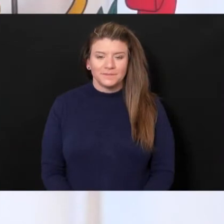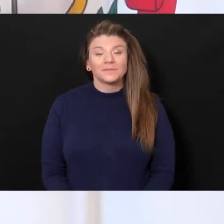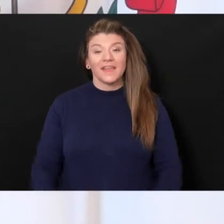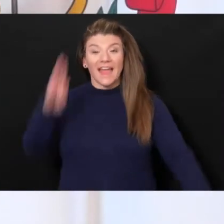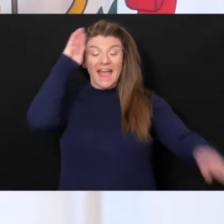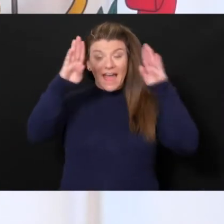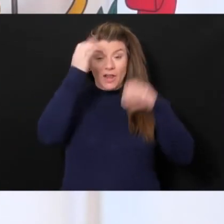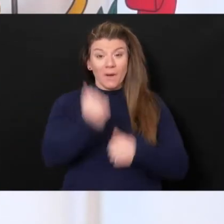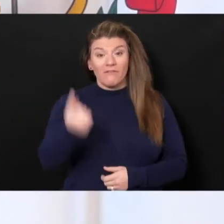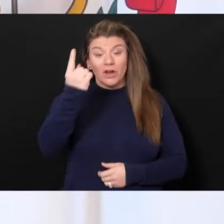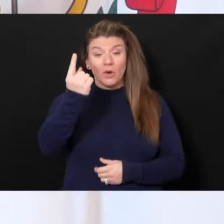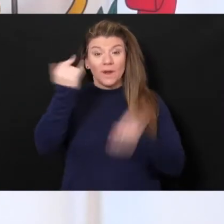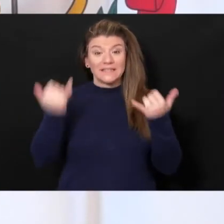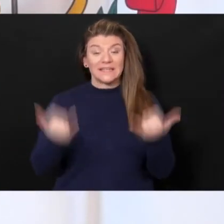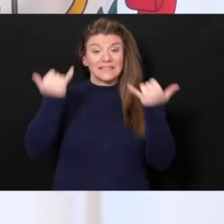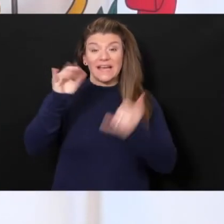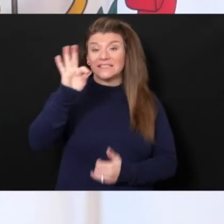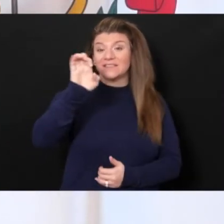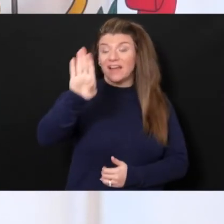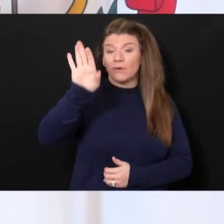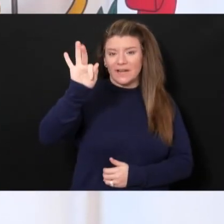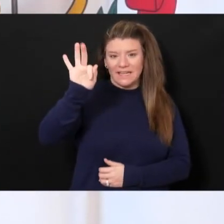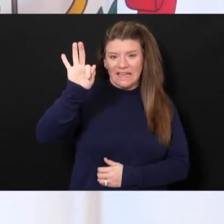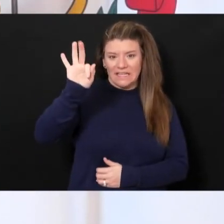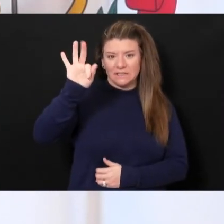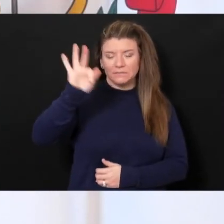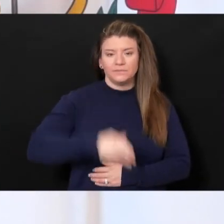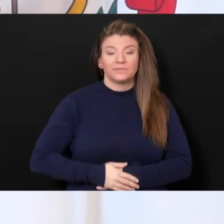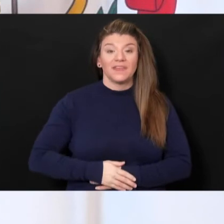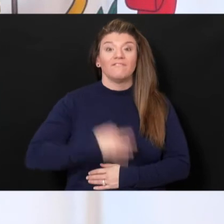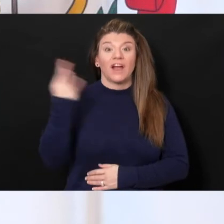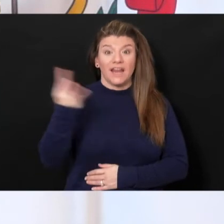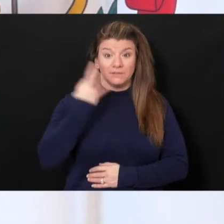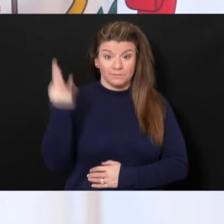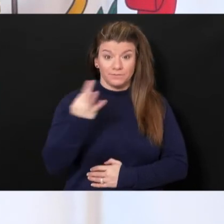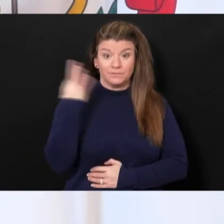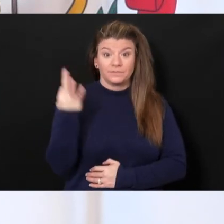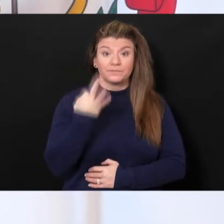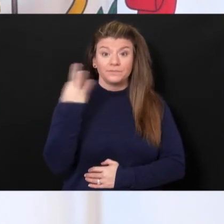Hello, everyone. It's February the 19th, Friday.